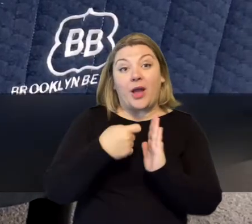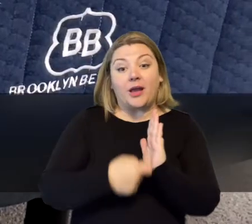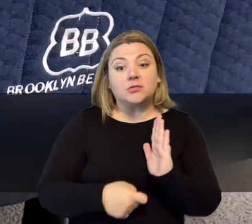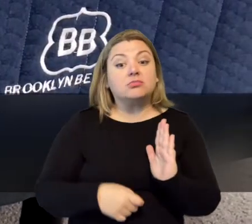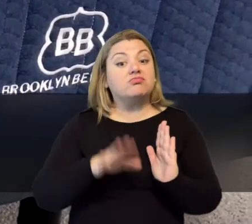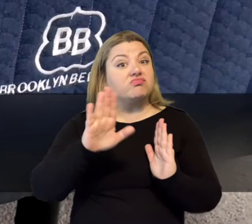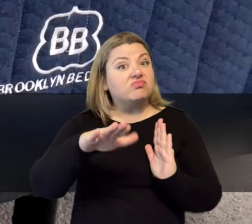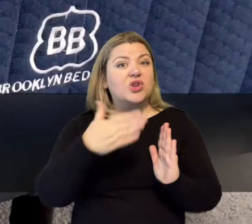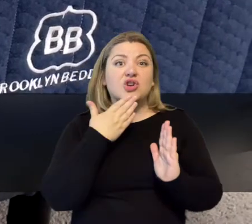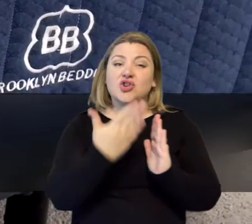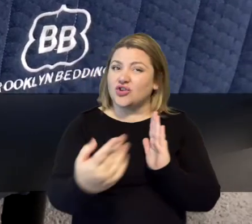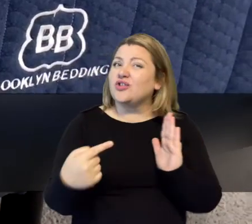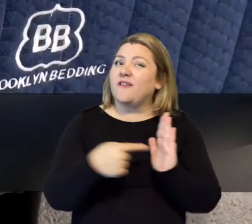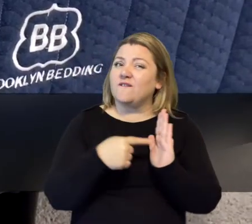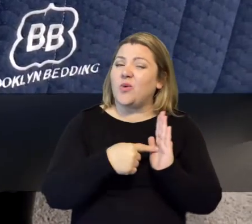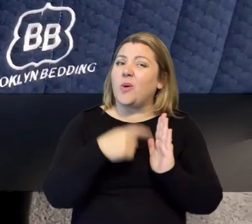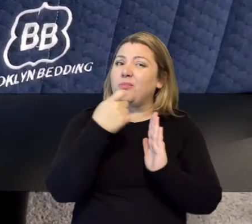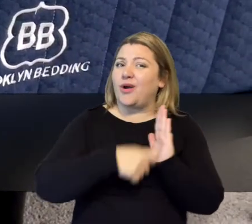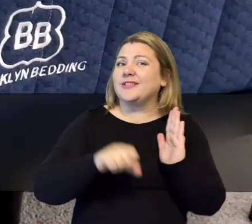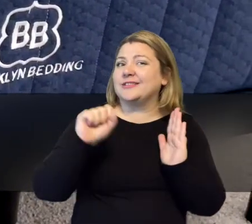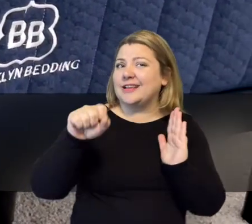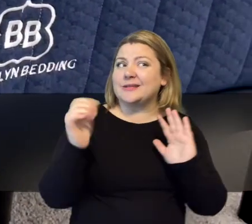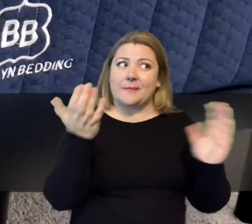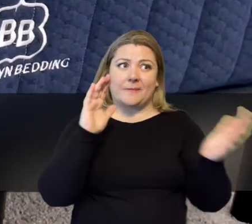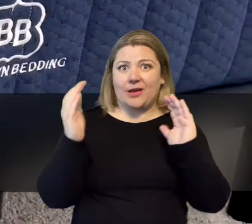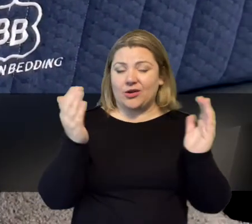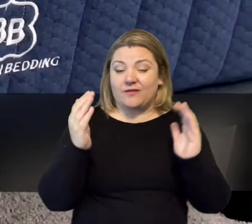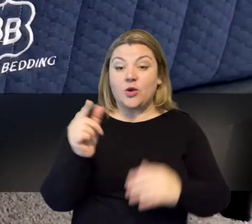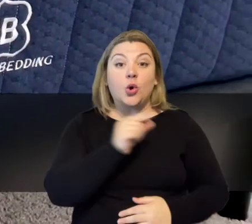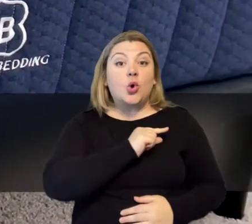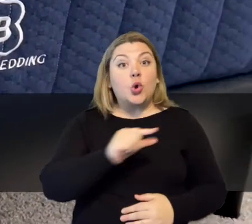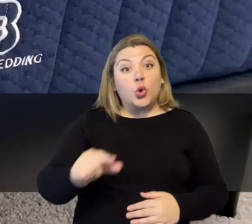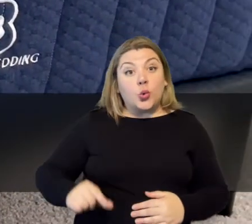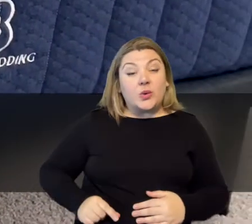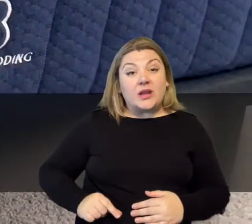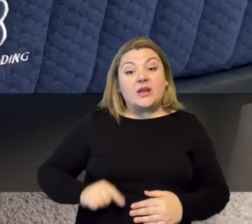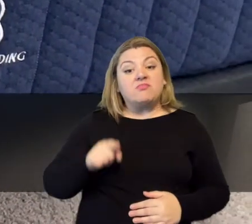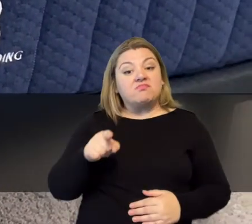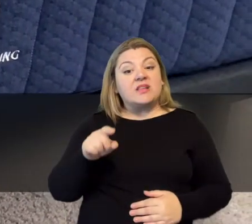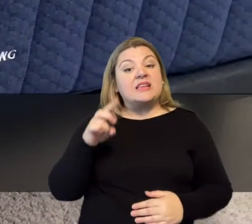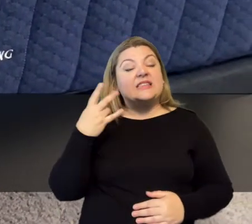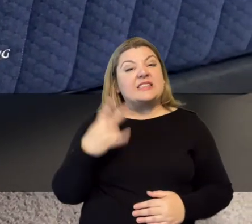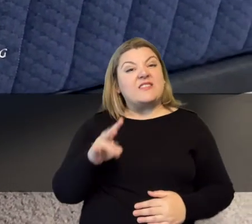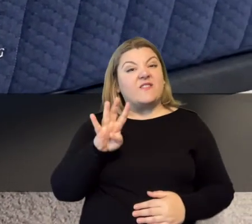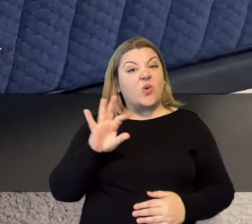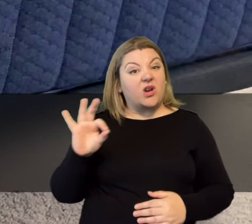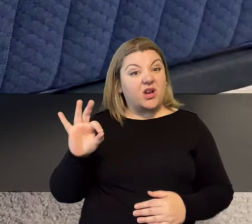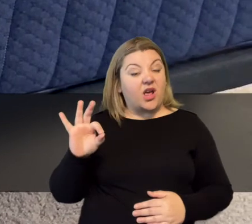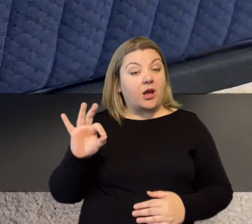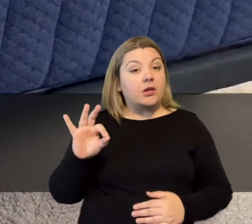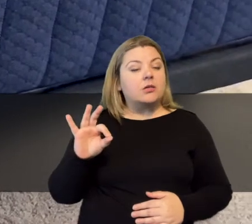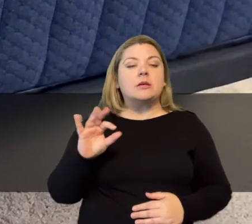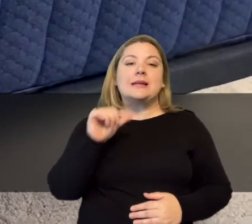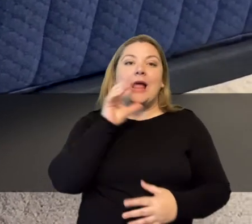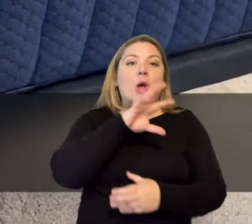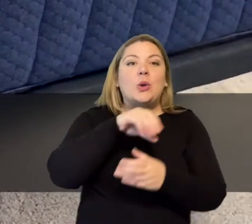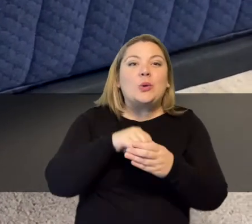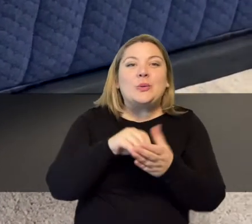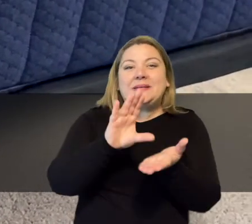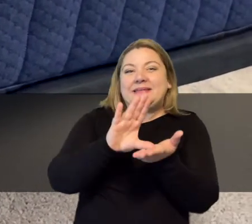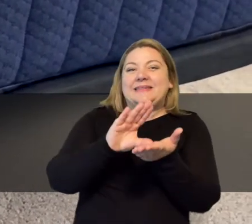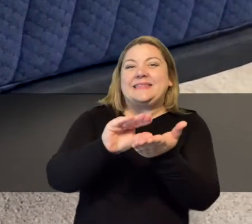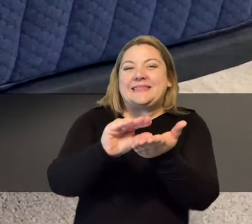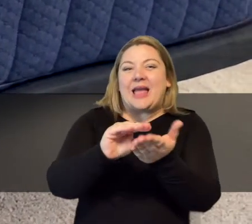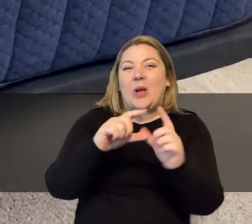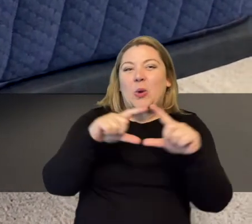industry standards. The Brooklyn Aurora Queen just comes in at around $1,749, that's before discounts. The other